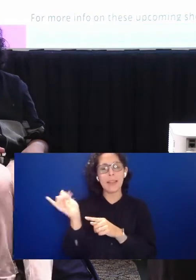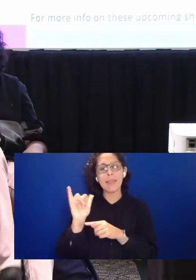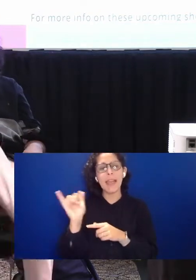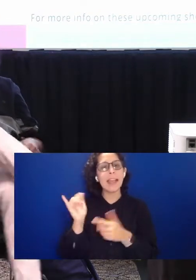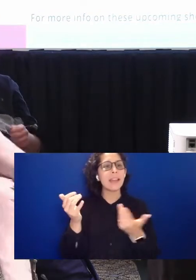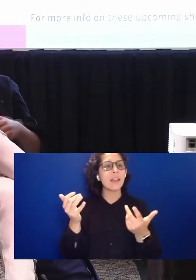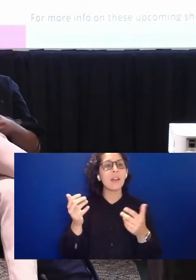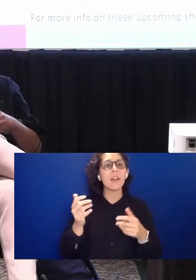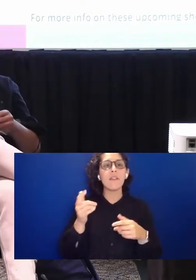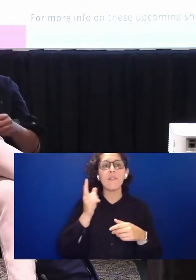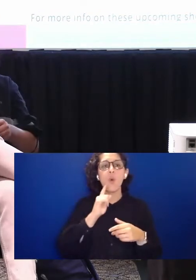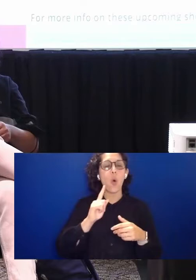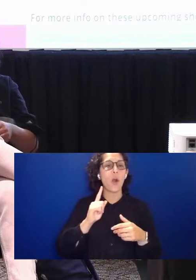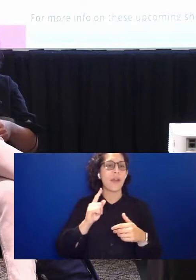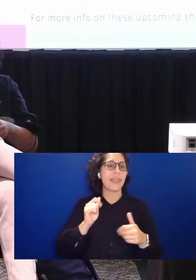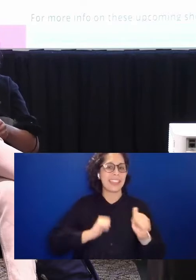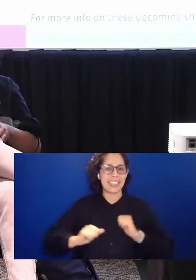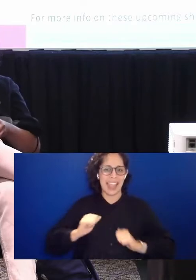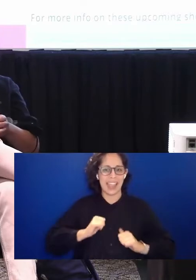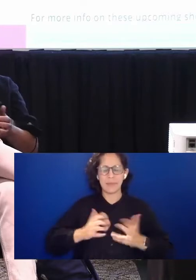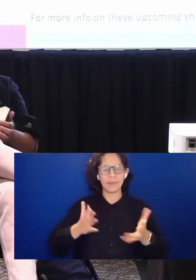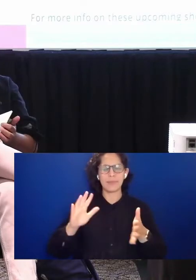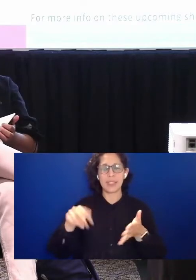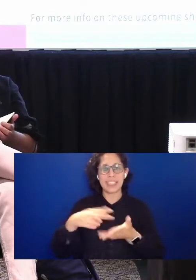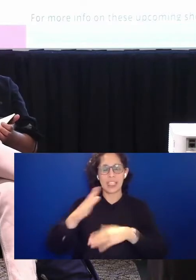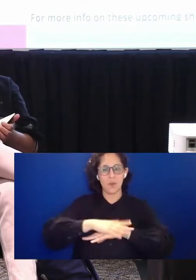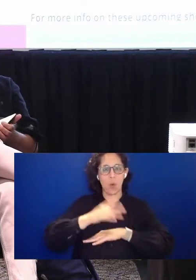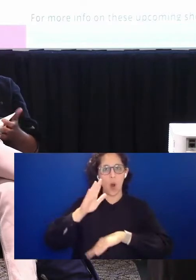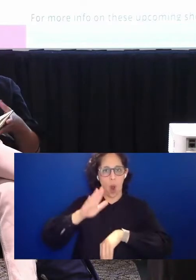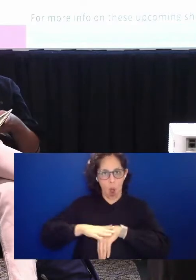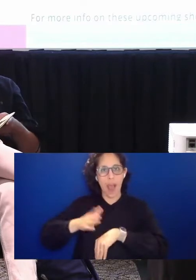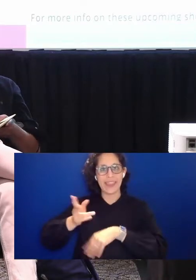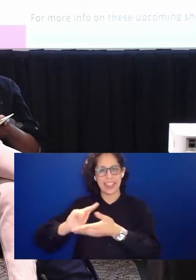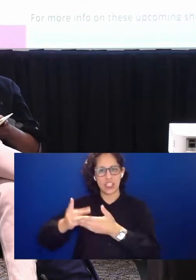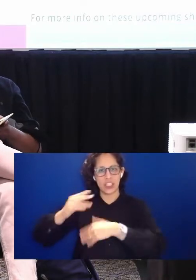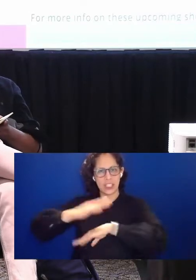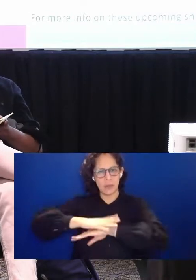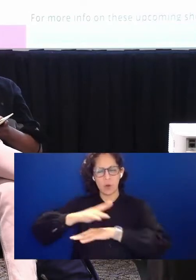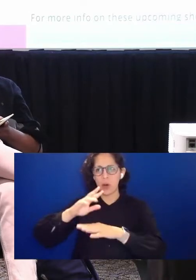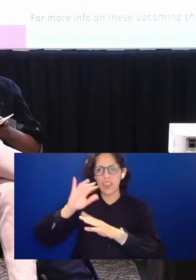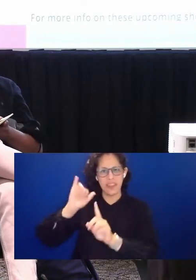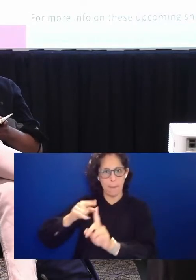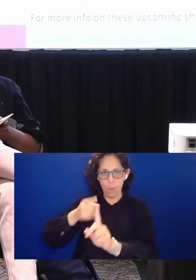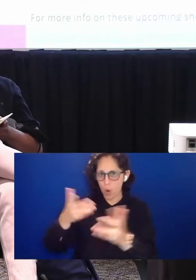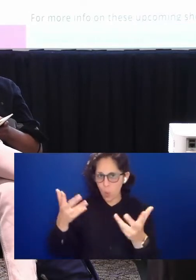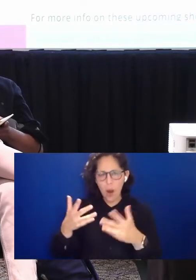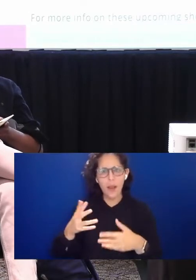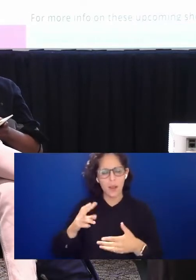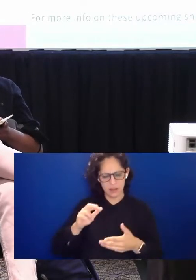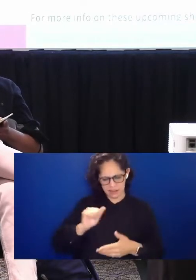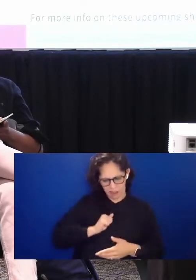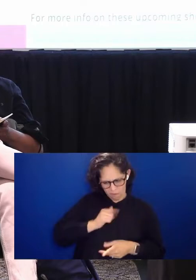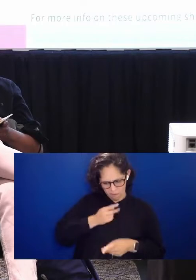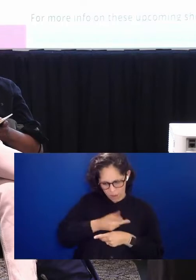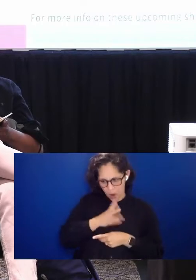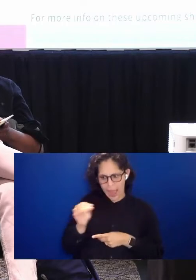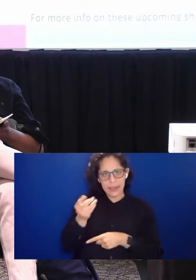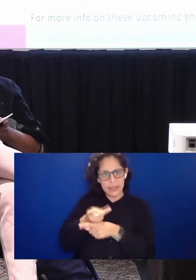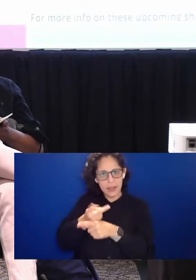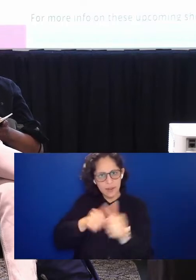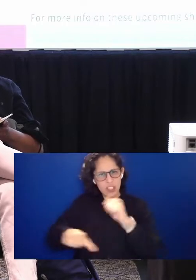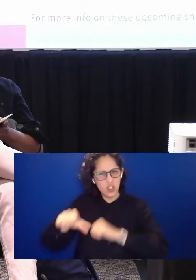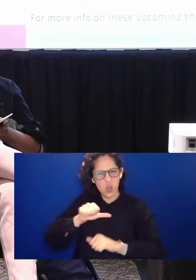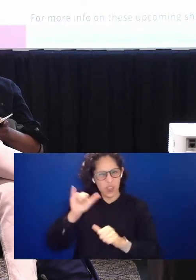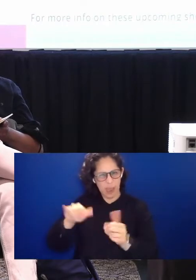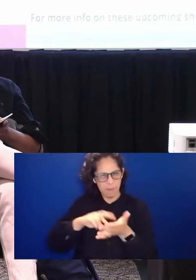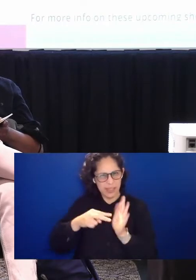table, I was just like, what does it mean to take care of ourselves, each other? How do we do that